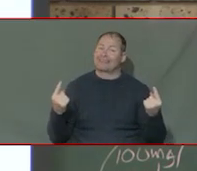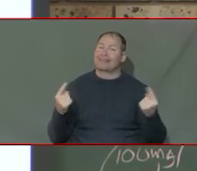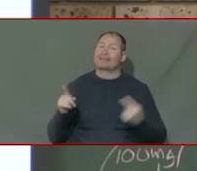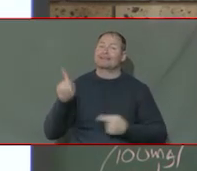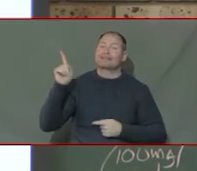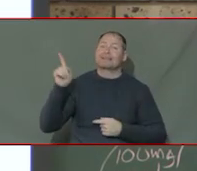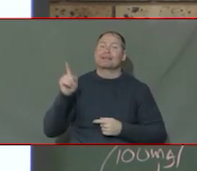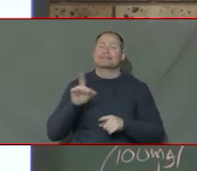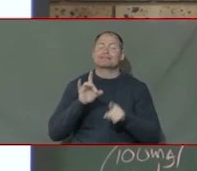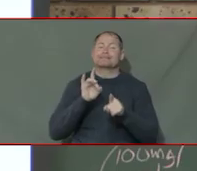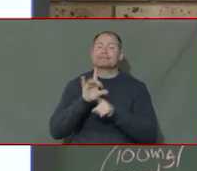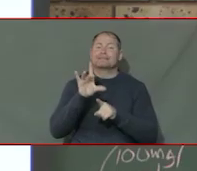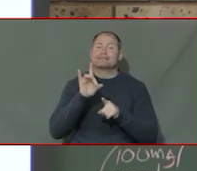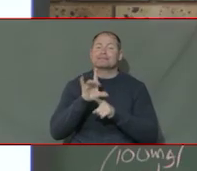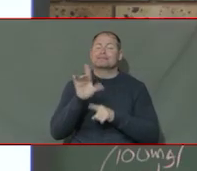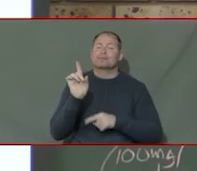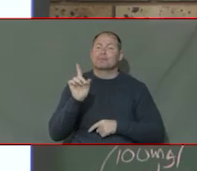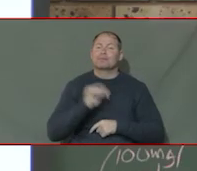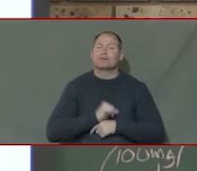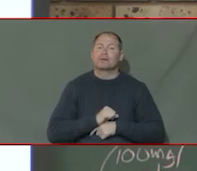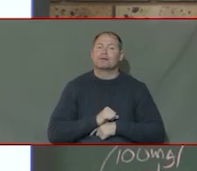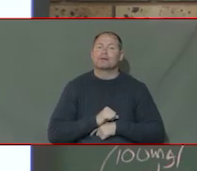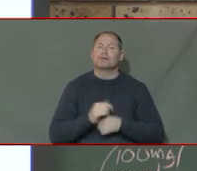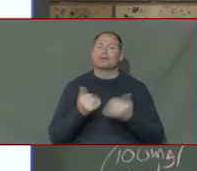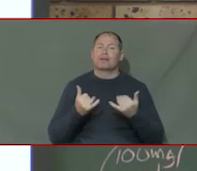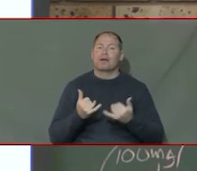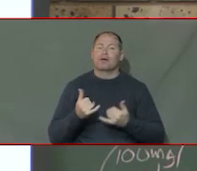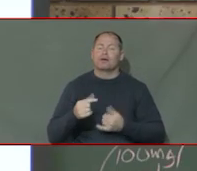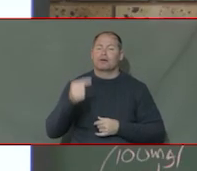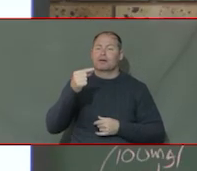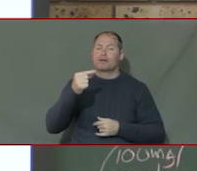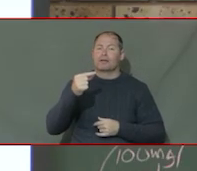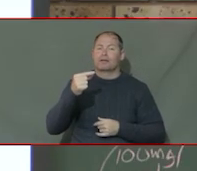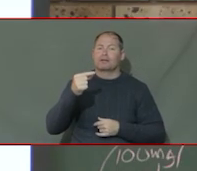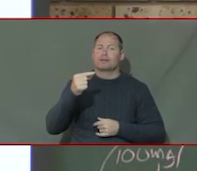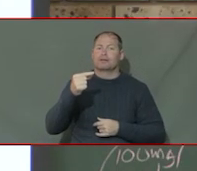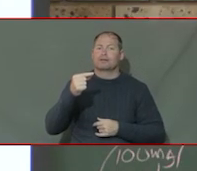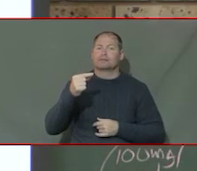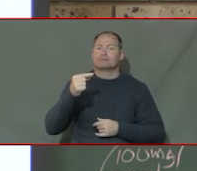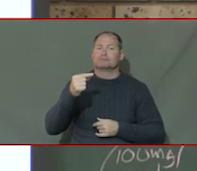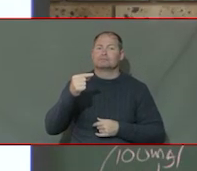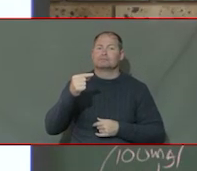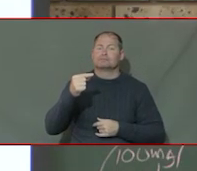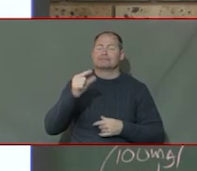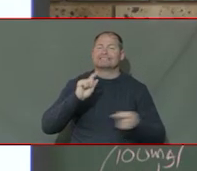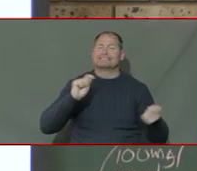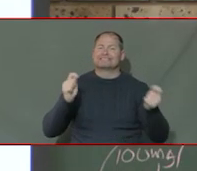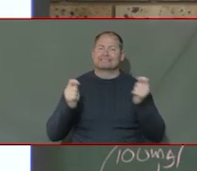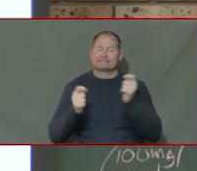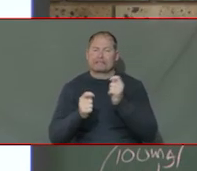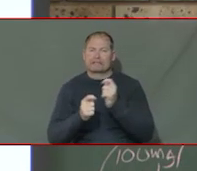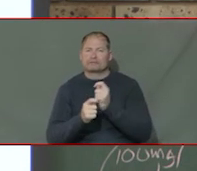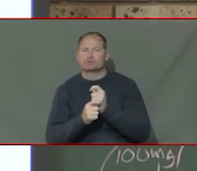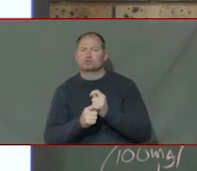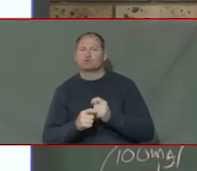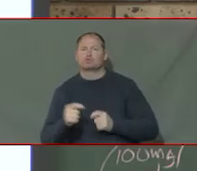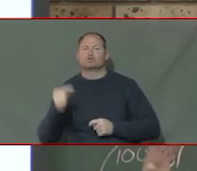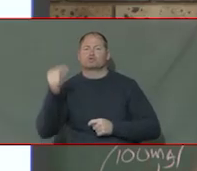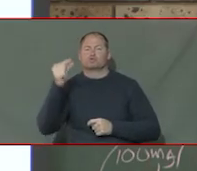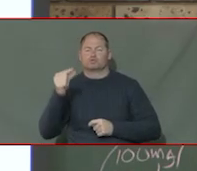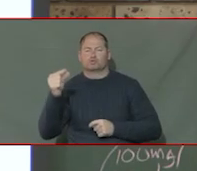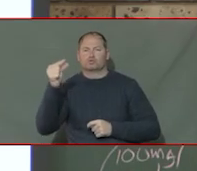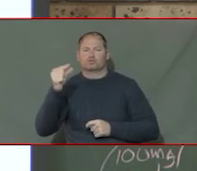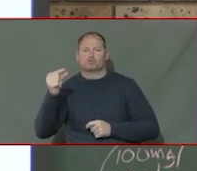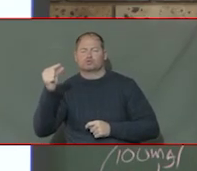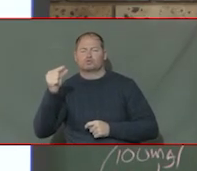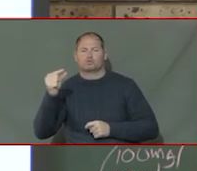glucagon stimulate? It will stimulate the conversion of glycogen back to glucose. Because it's too low, it must come back to normal